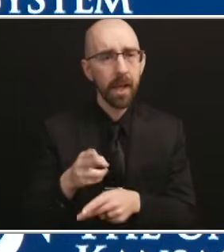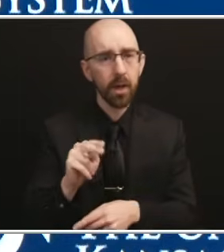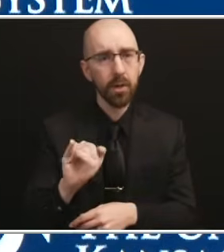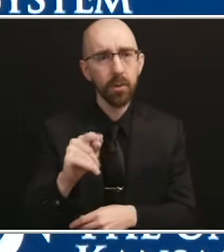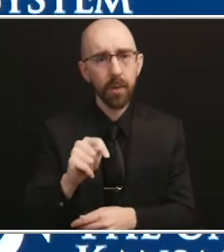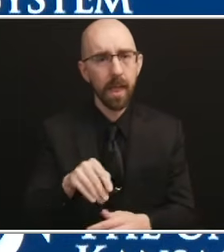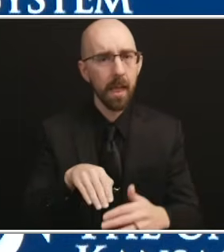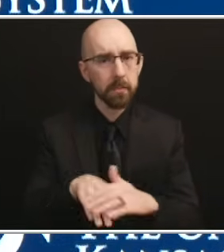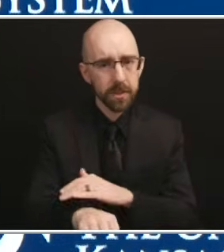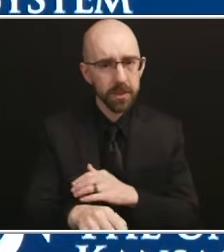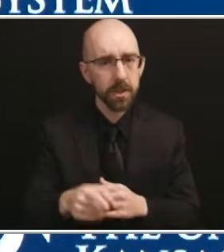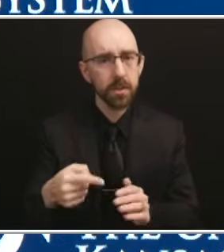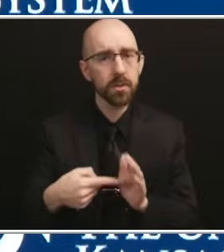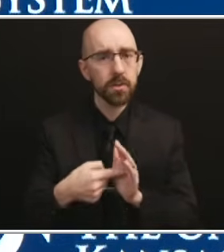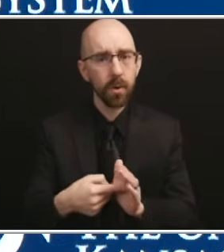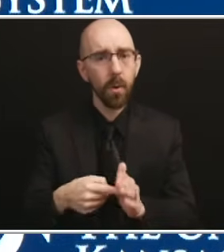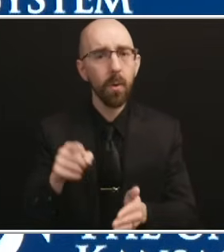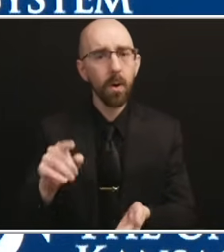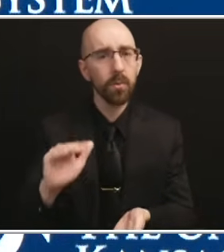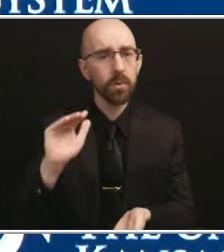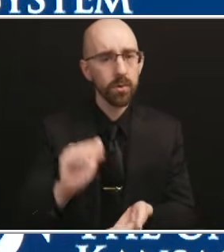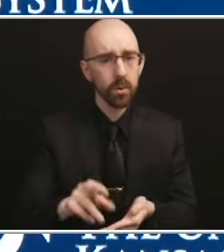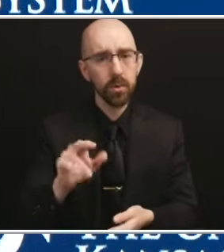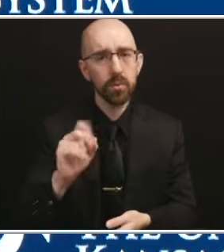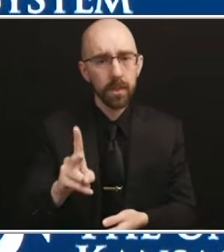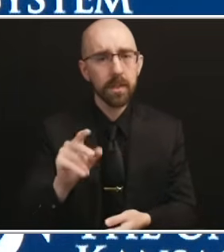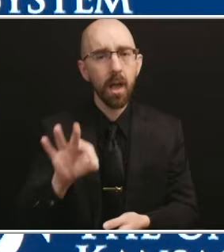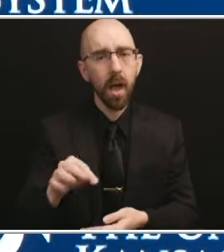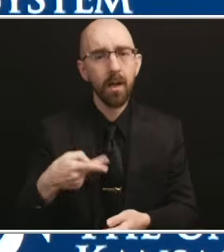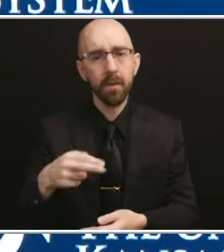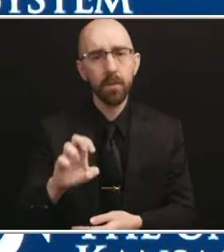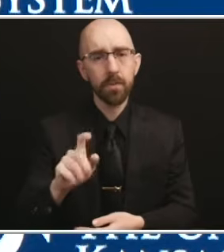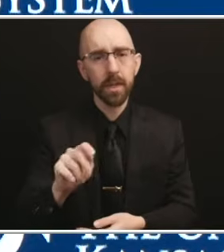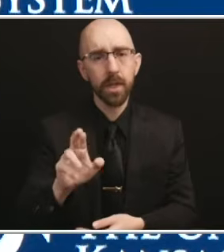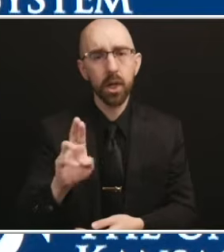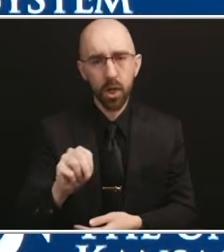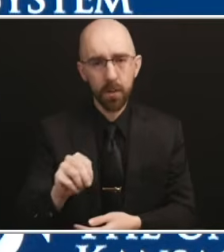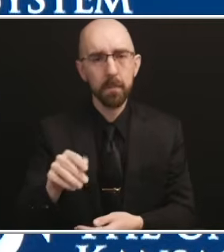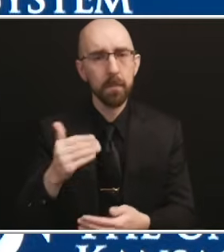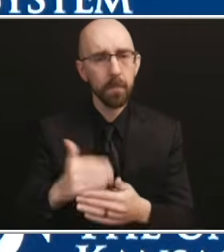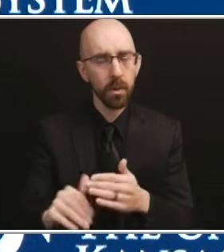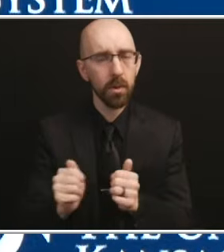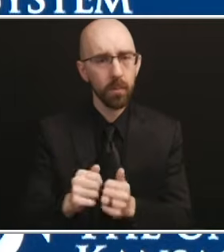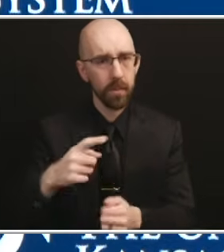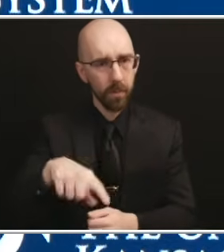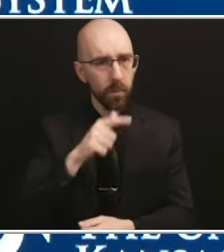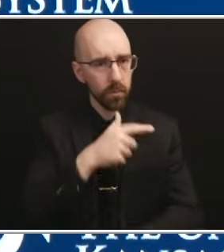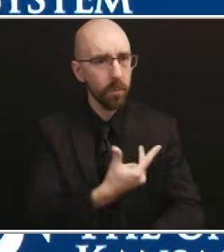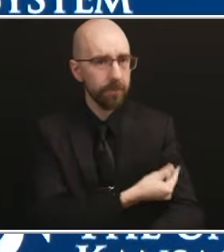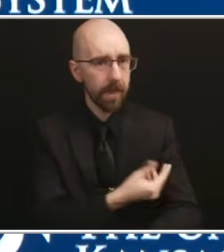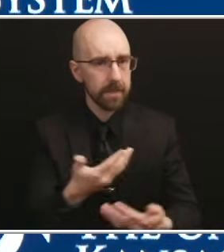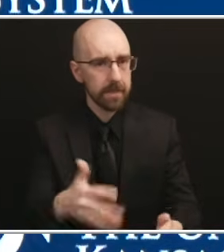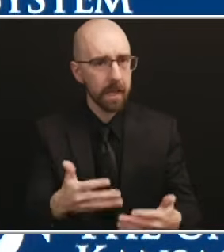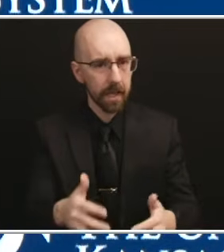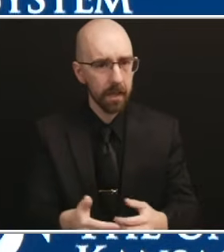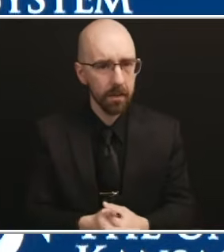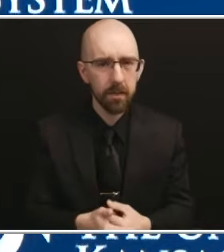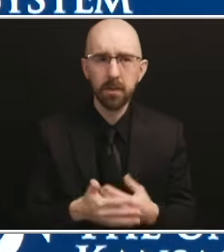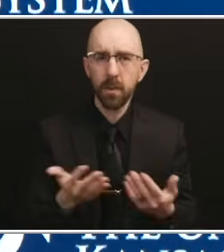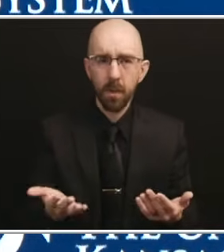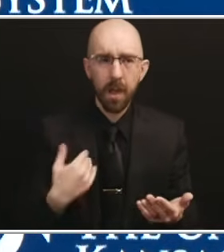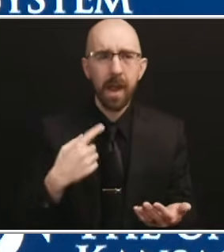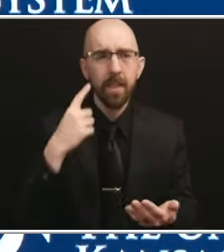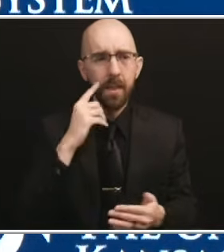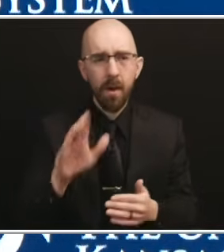also showed a reduced risk of preterm birth in those people with vaccination as well. So I think all of this